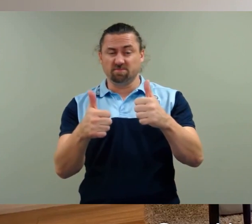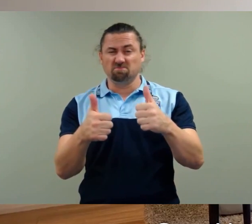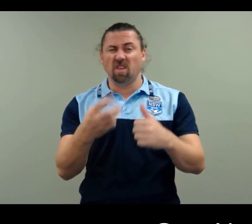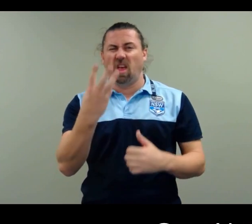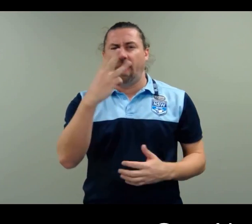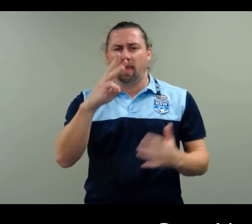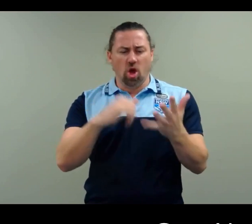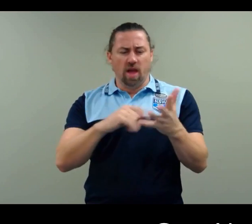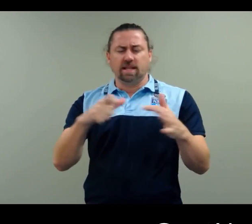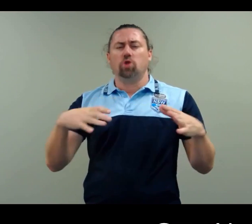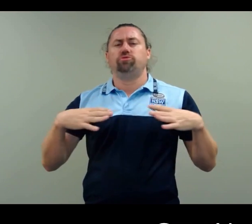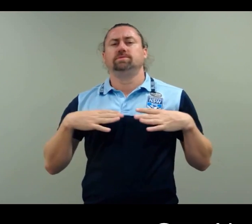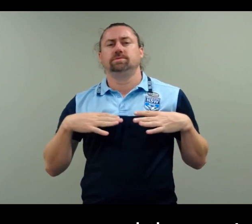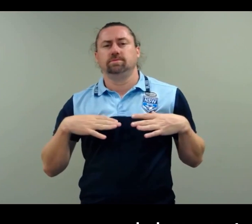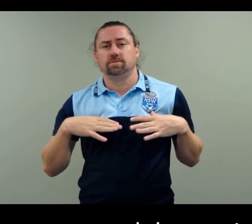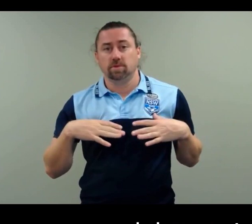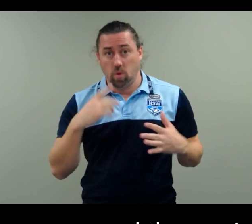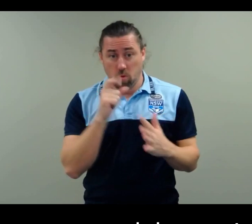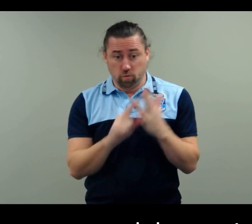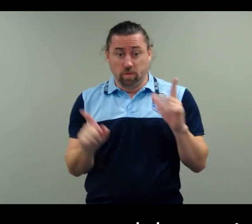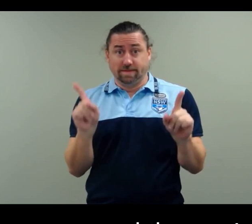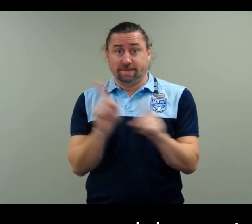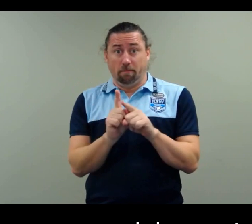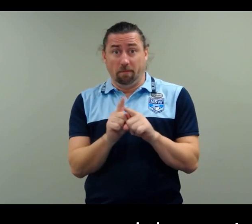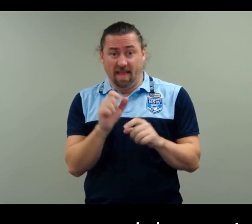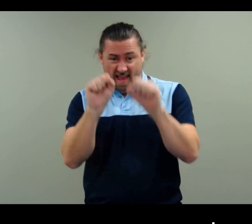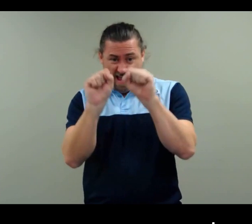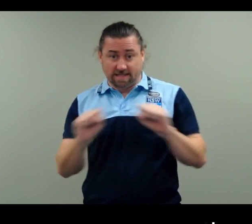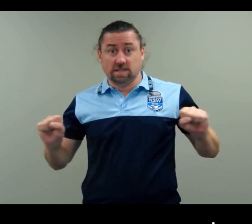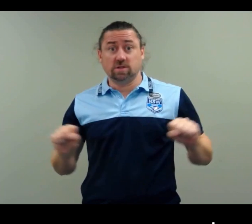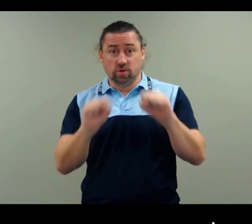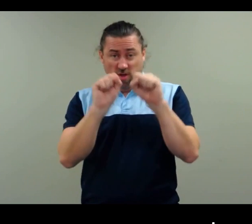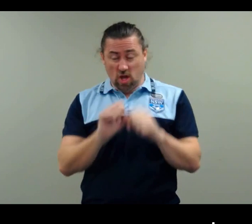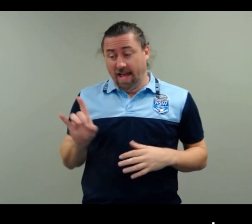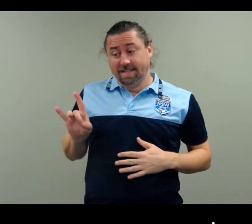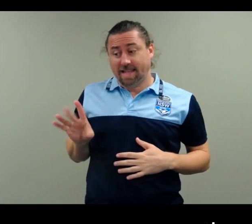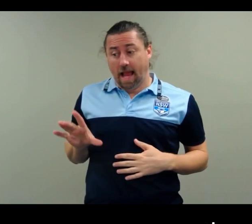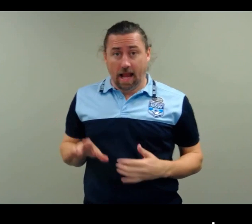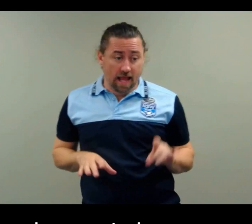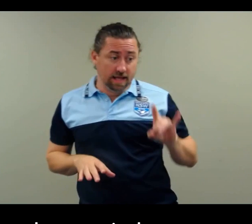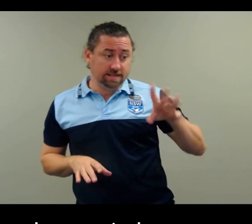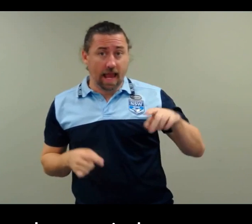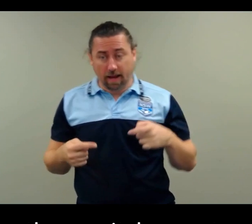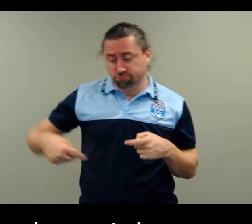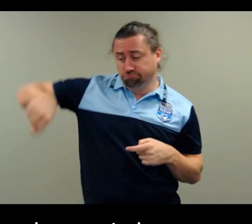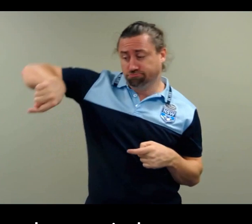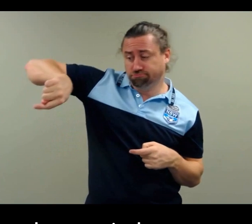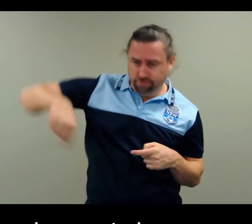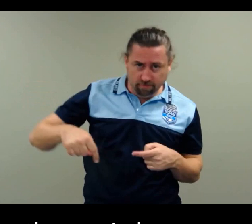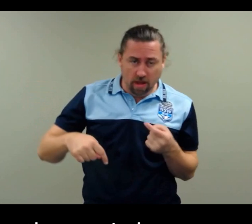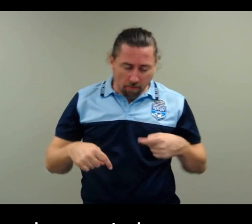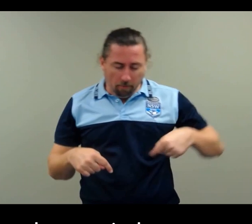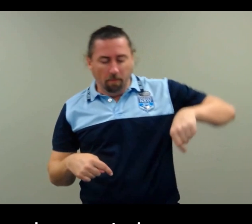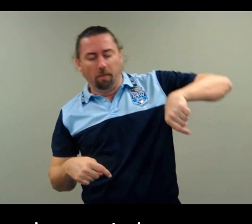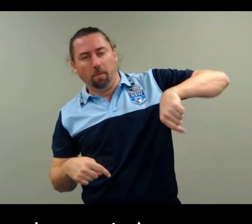Great. Let's have 30 seconds of rest, and then we're going to perform this exercise another 10 times on our right side, then switch over to perform